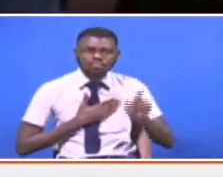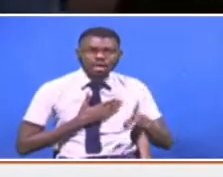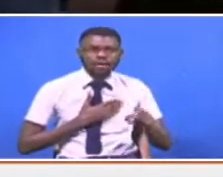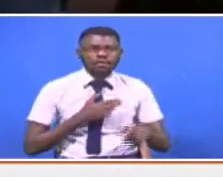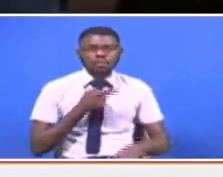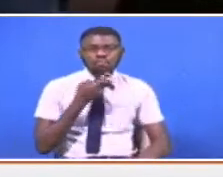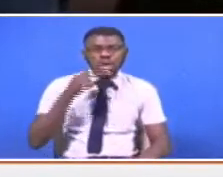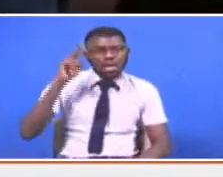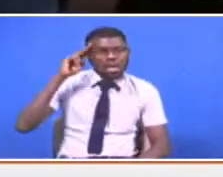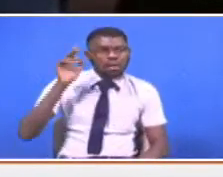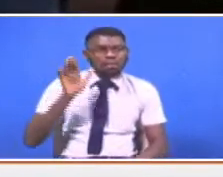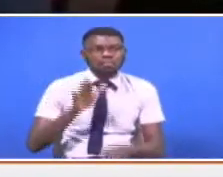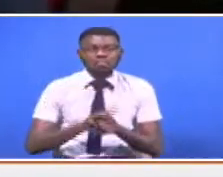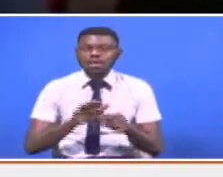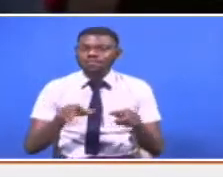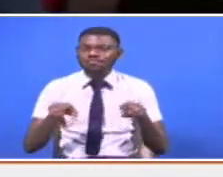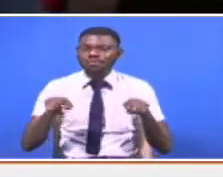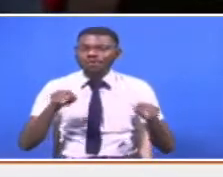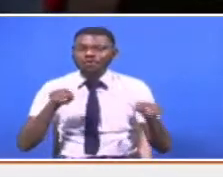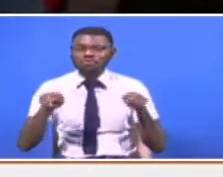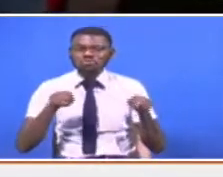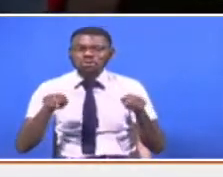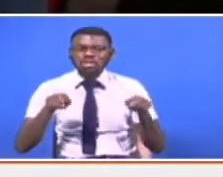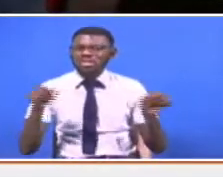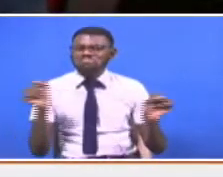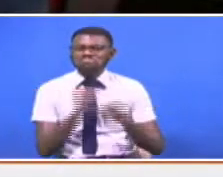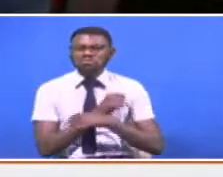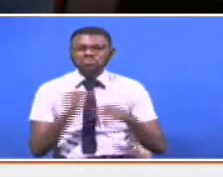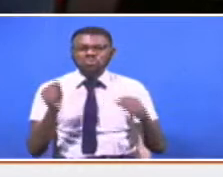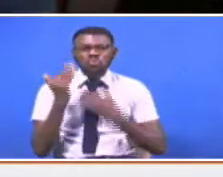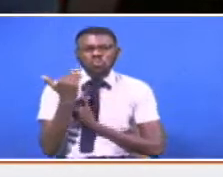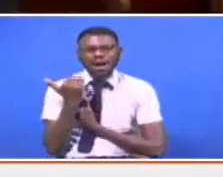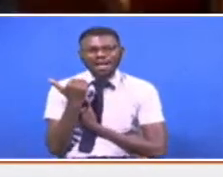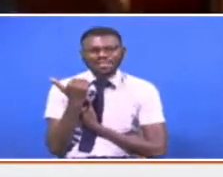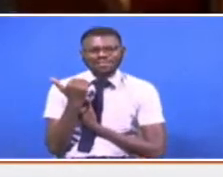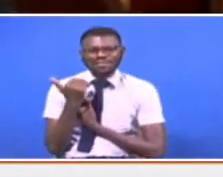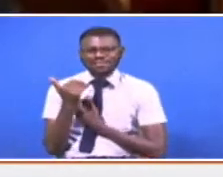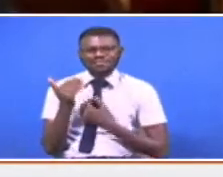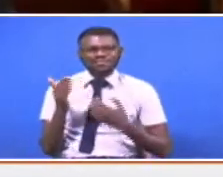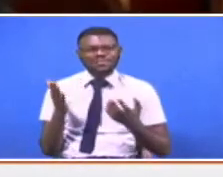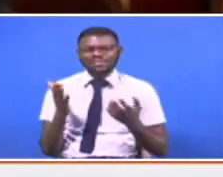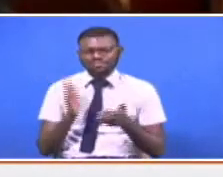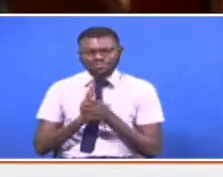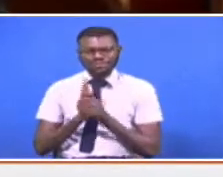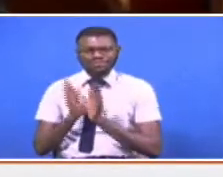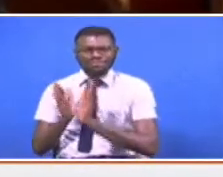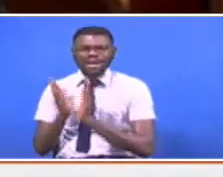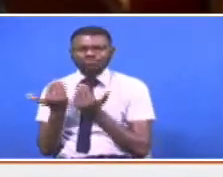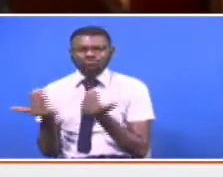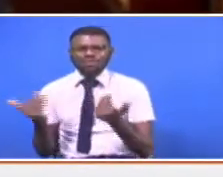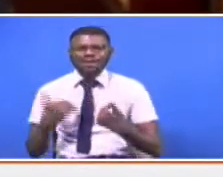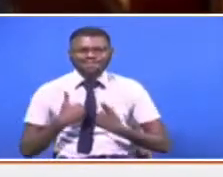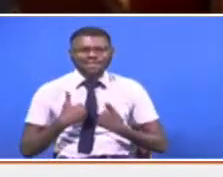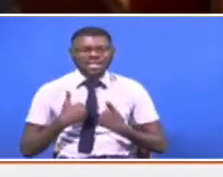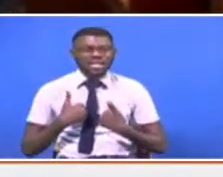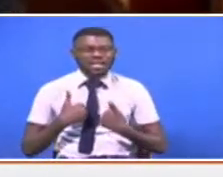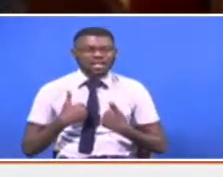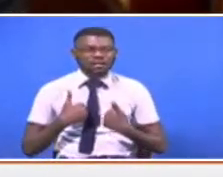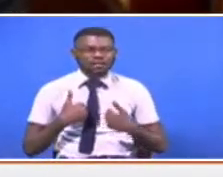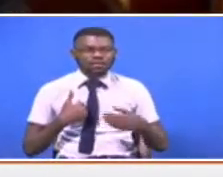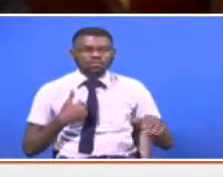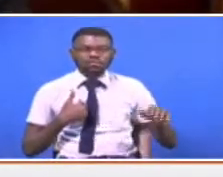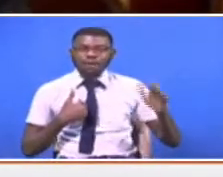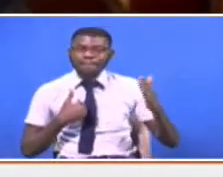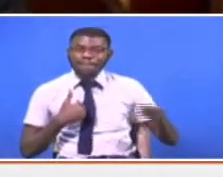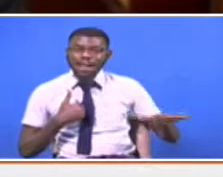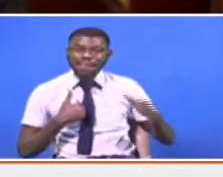parents cannot regulate like we can because of the abilities you have. Cannot the House preside over the